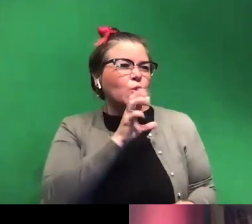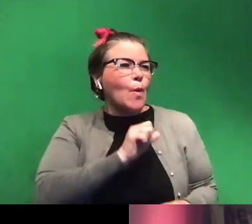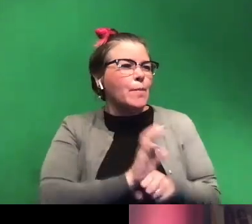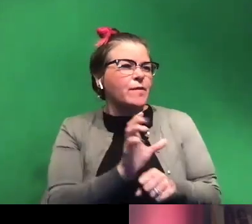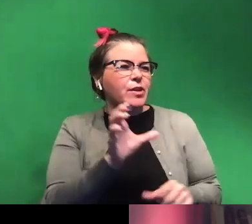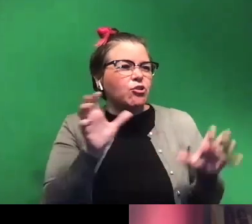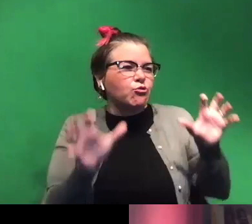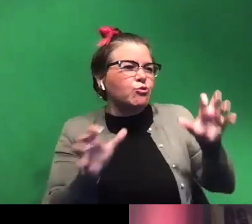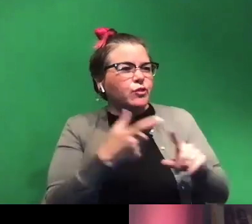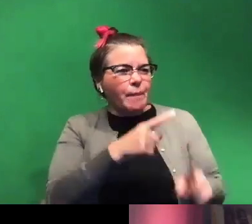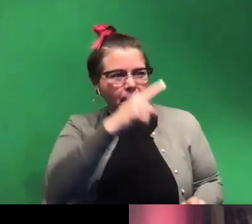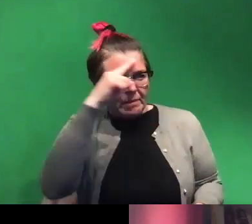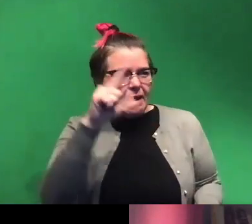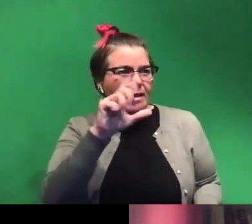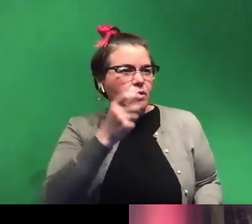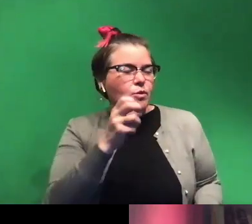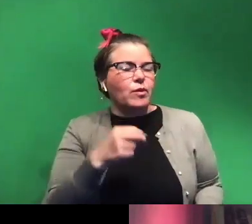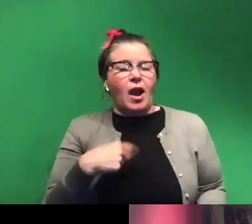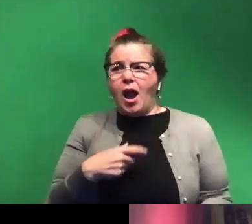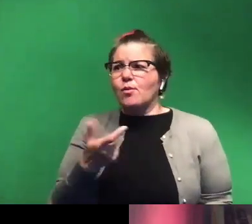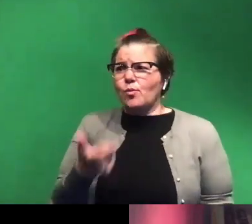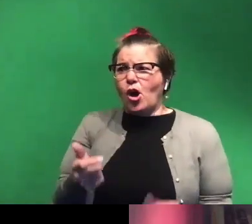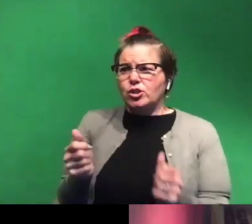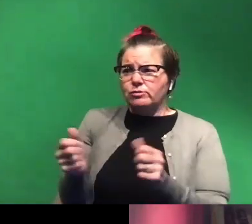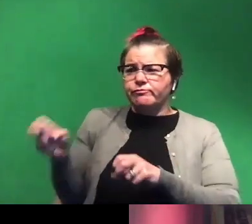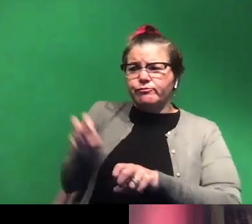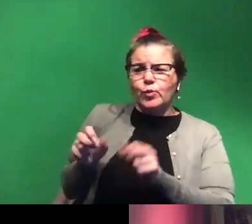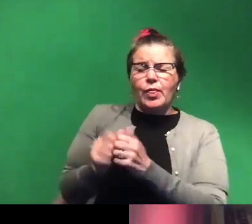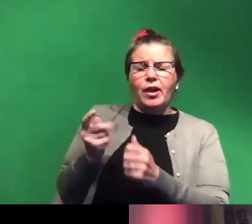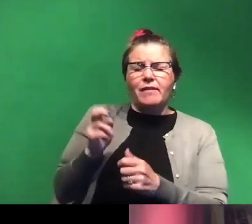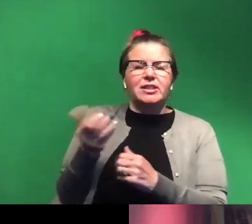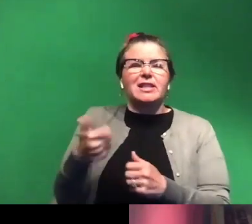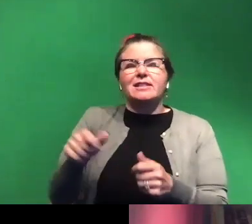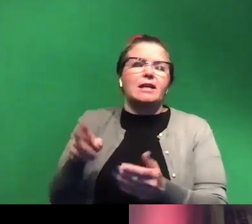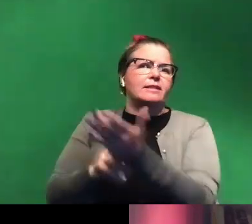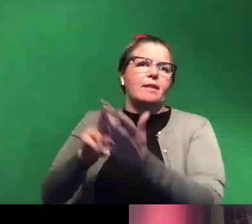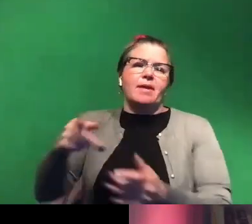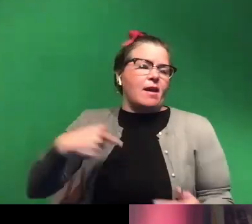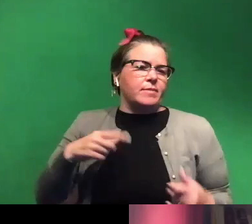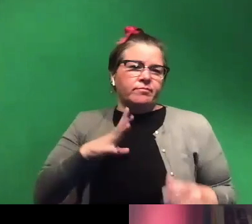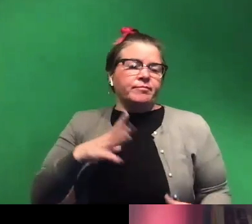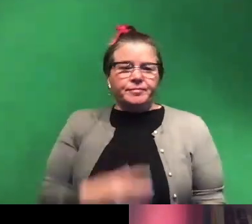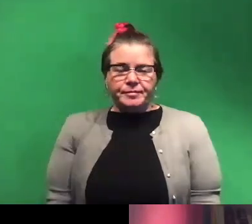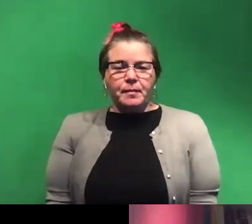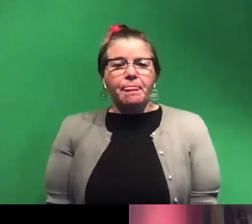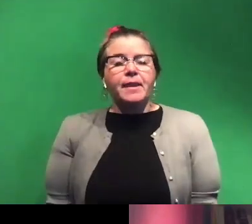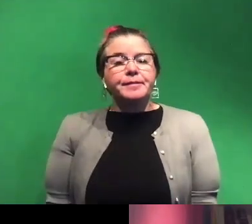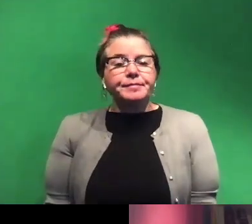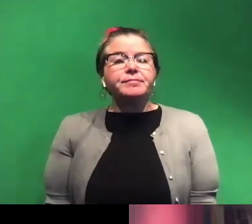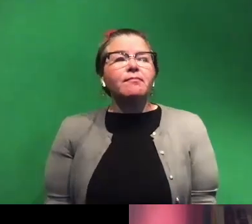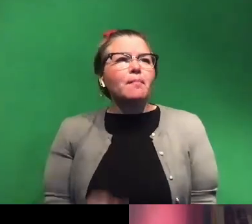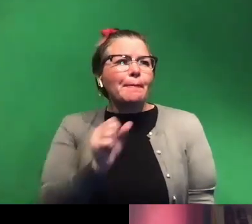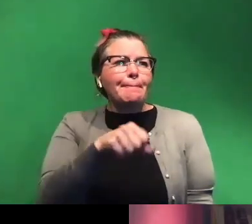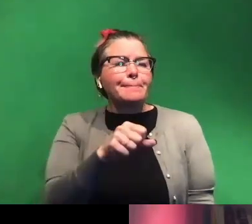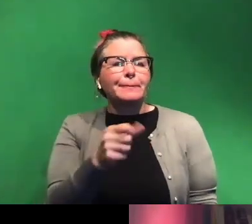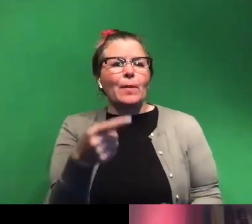I love for it. sure. I would watch The Creature from the Black Lagoon with a cuttlefish any day of the week. Just sign me up. That sounds great. But yeah, and it just to get